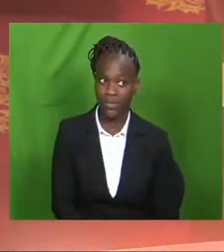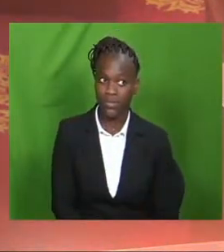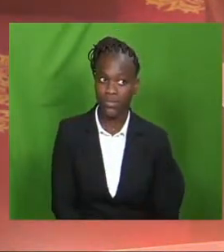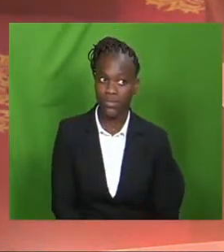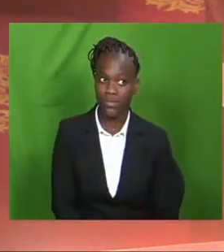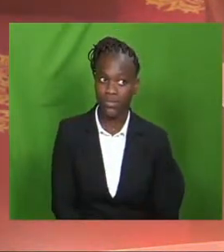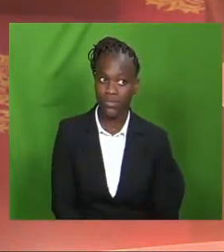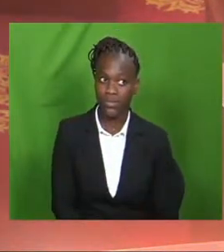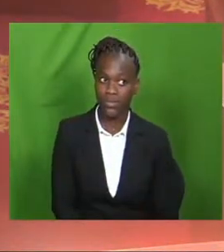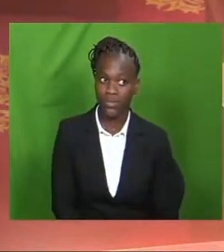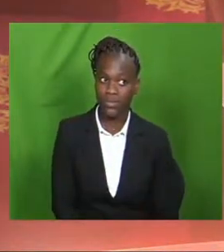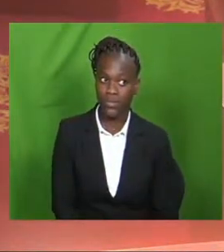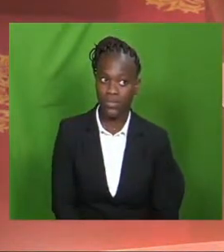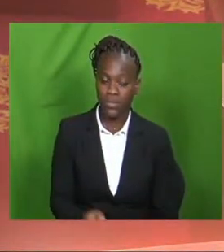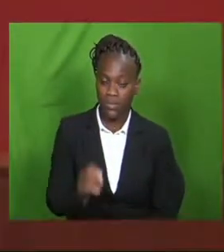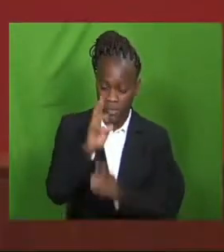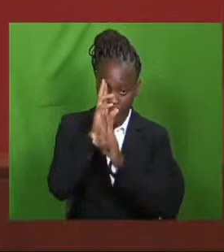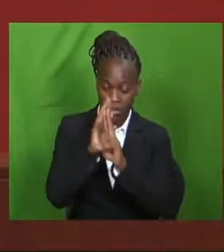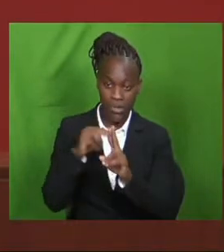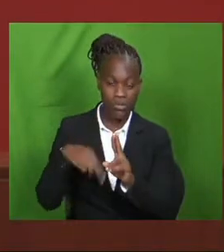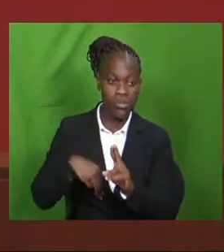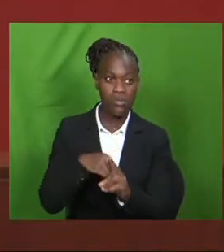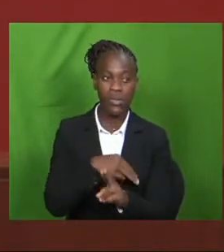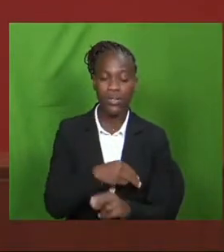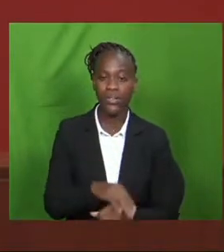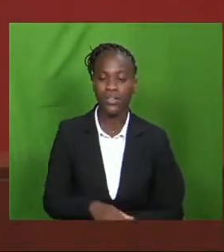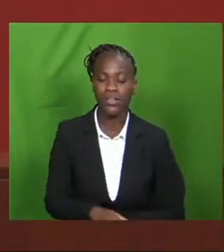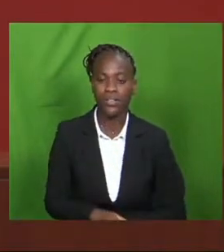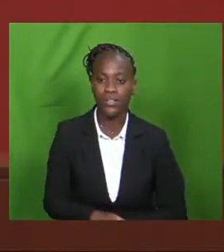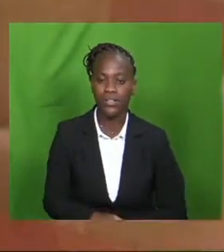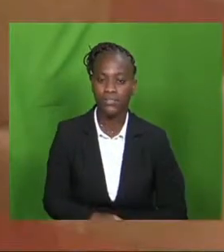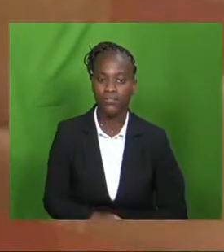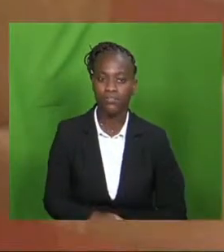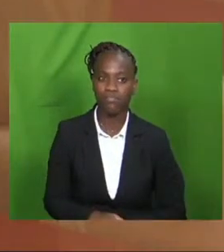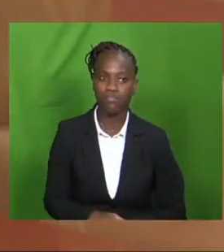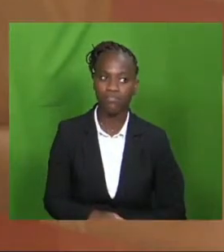Yes, Honorable member. Mr. Speaker,